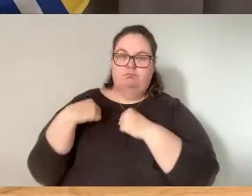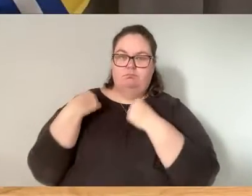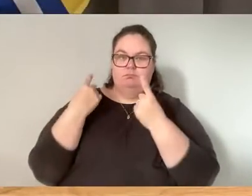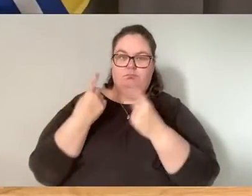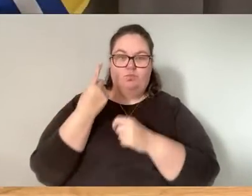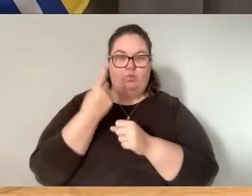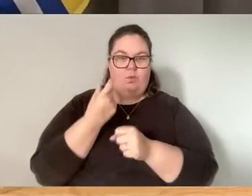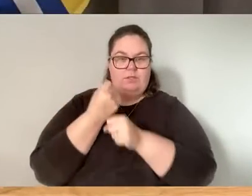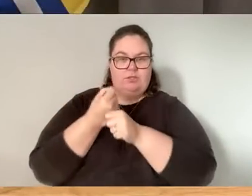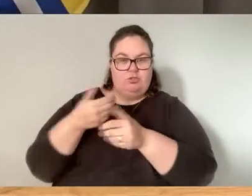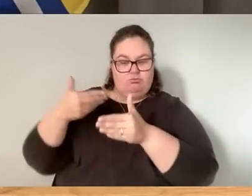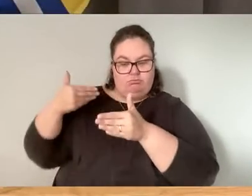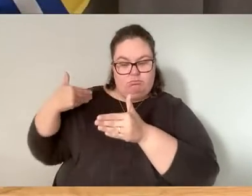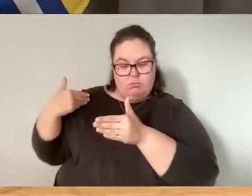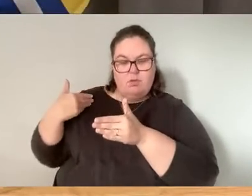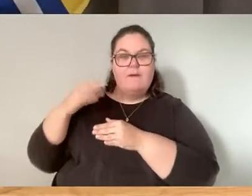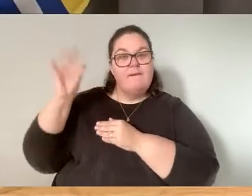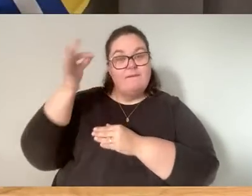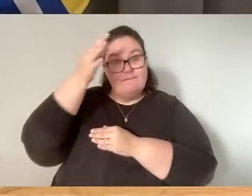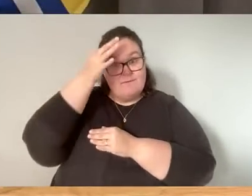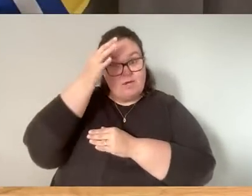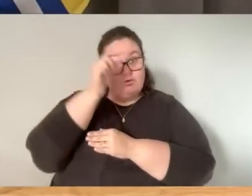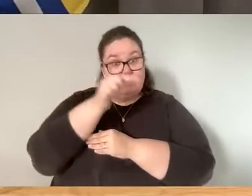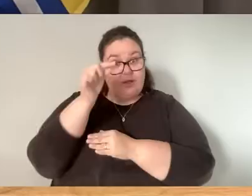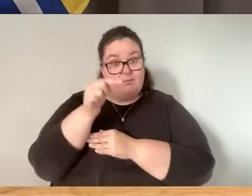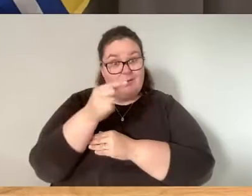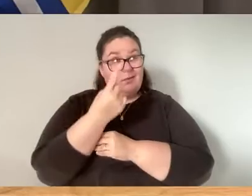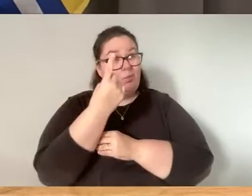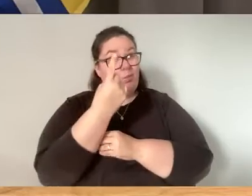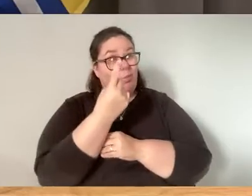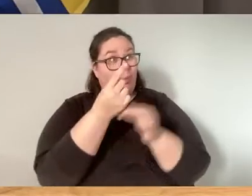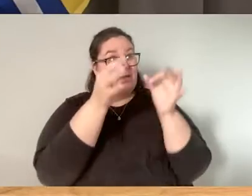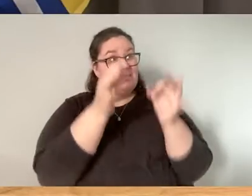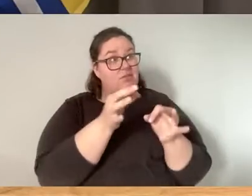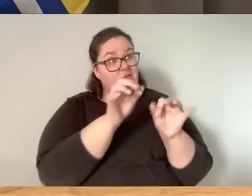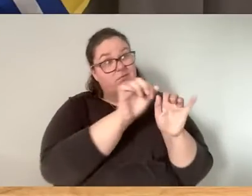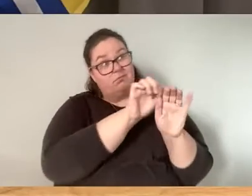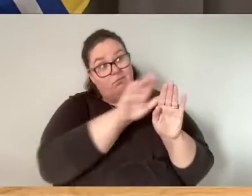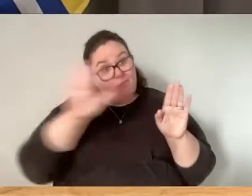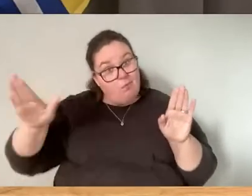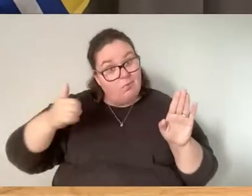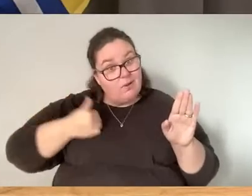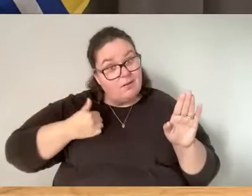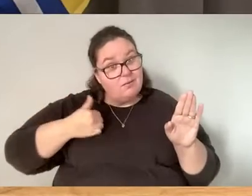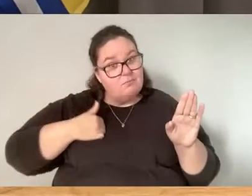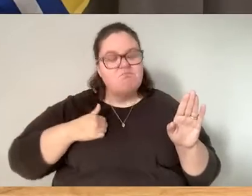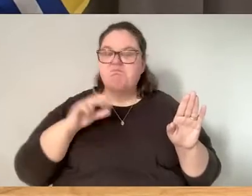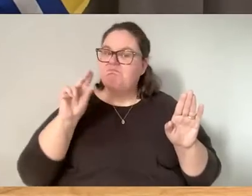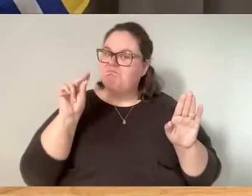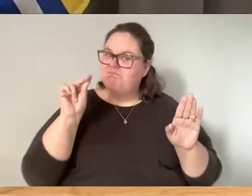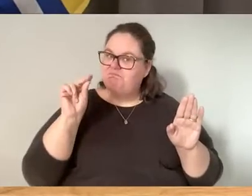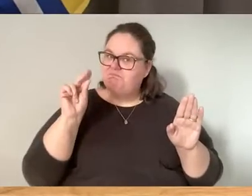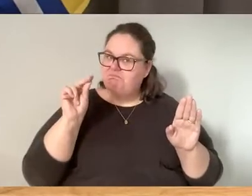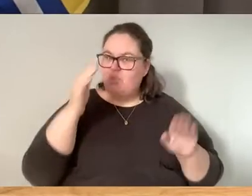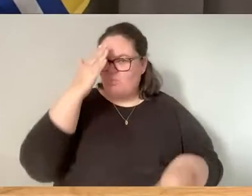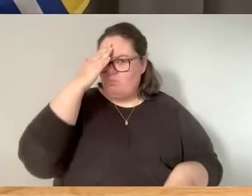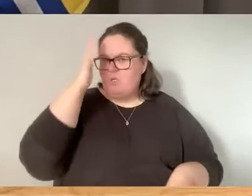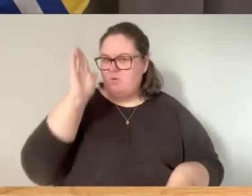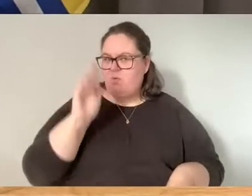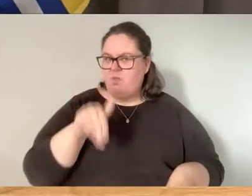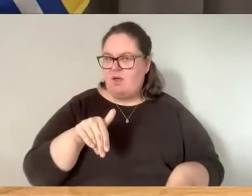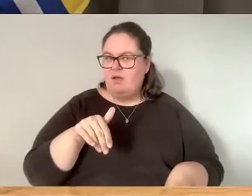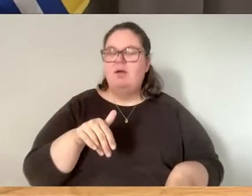federal government that the one-size-fits-all formula, it's not working for all, or maybe for some. And New Brunswick, we want to